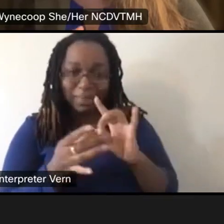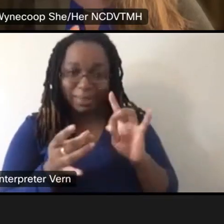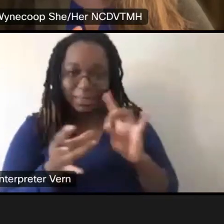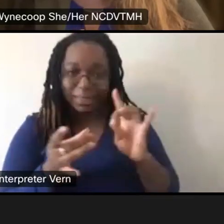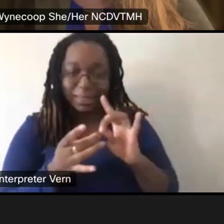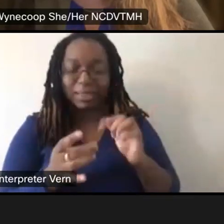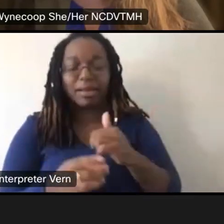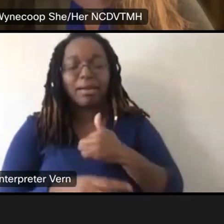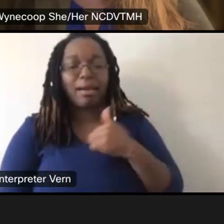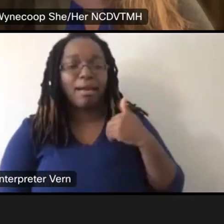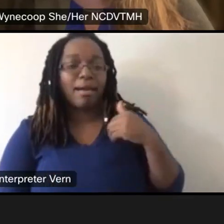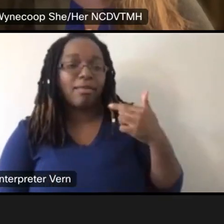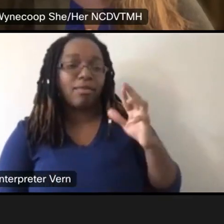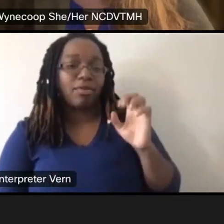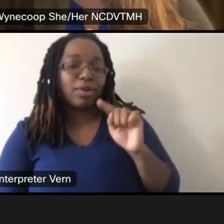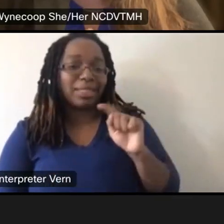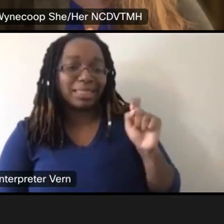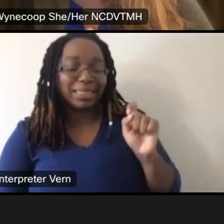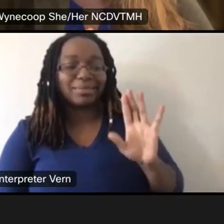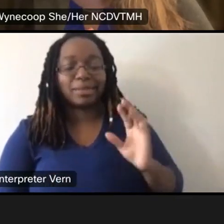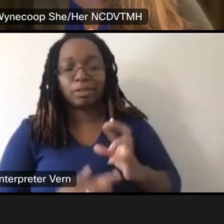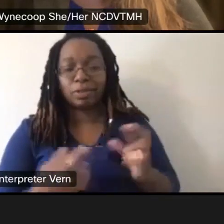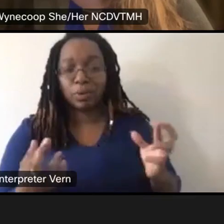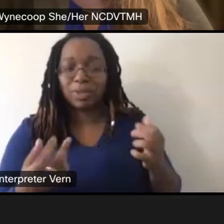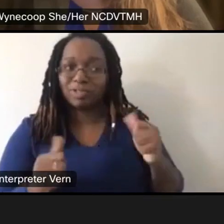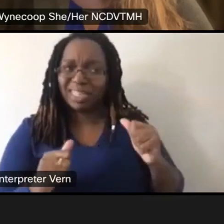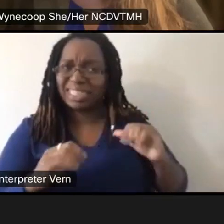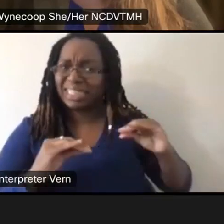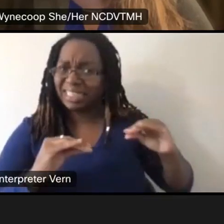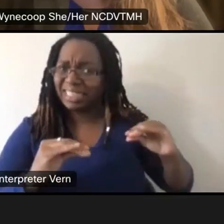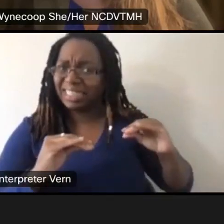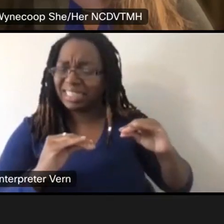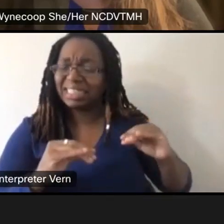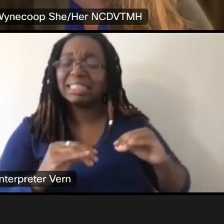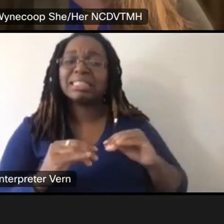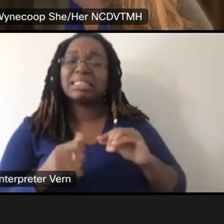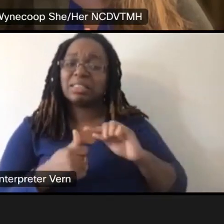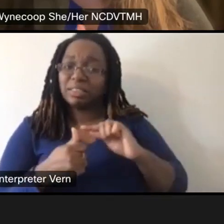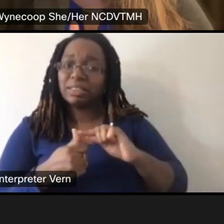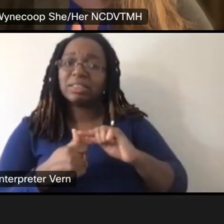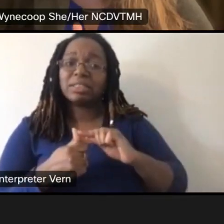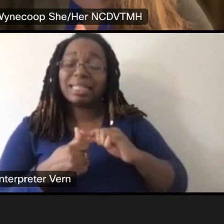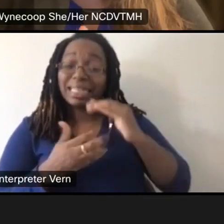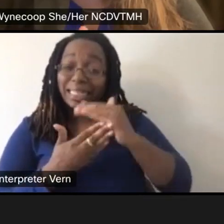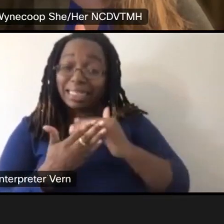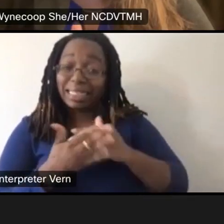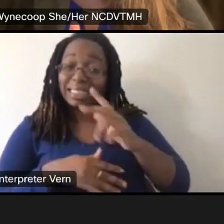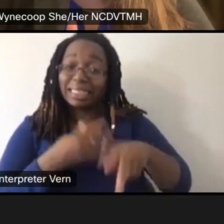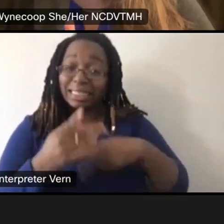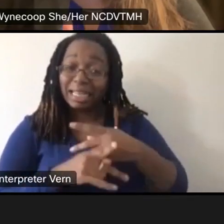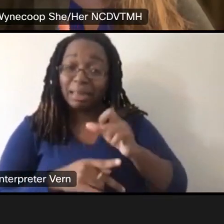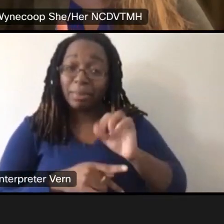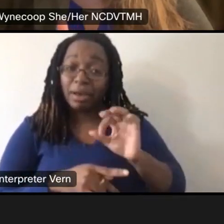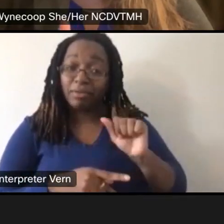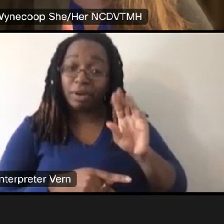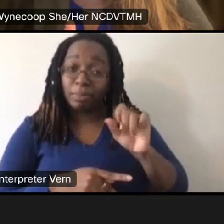outreach materials about, it's in addition to or listing types of abuse, but describing the behavior.